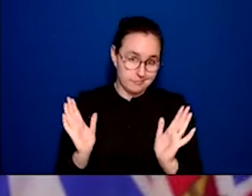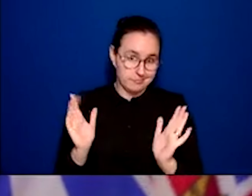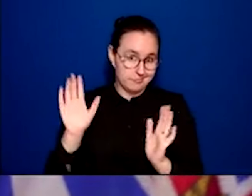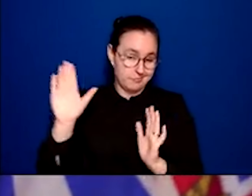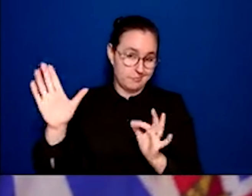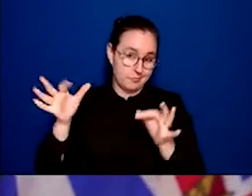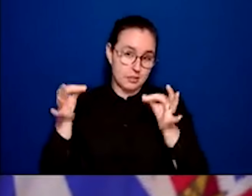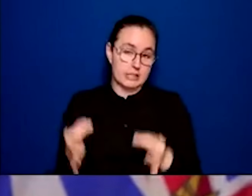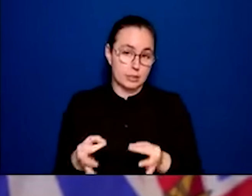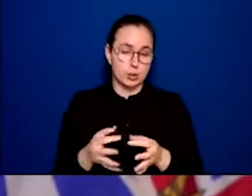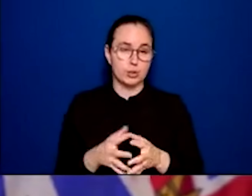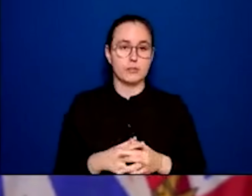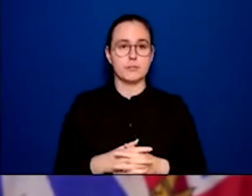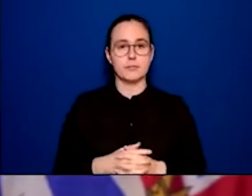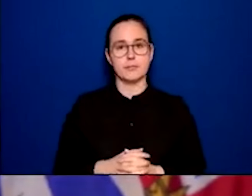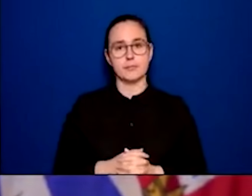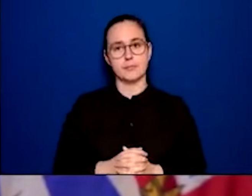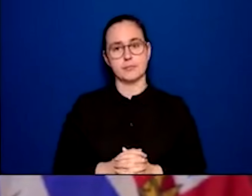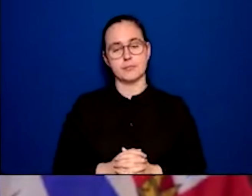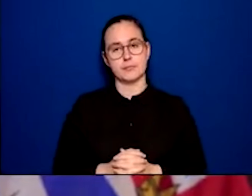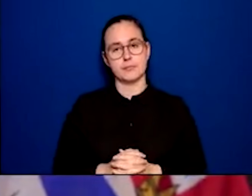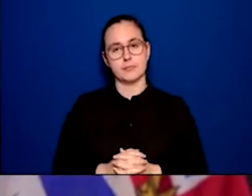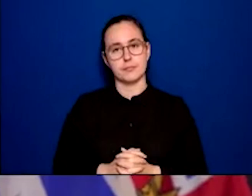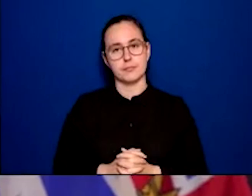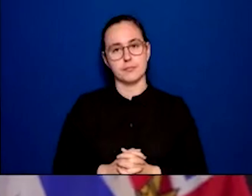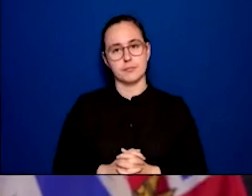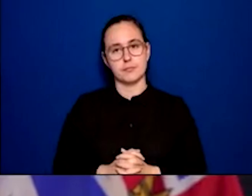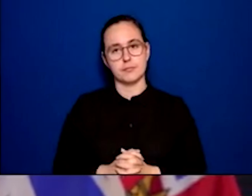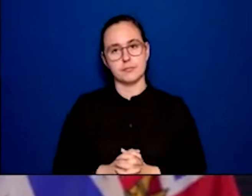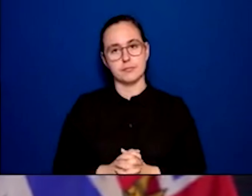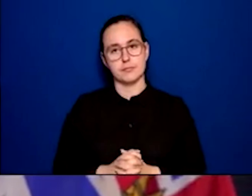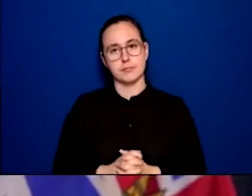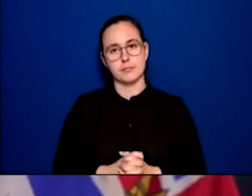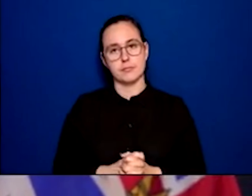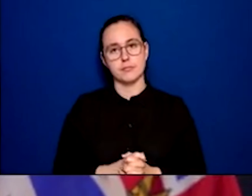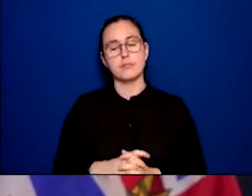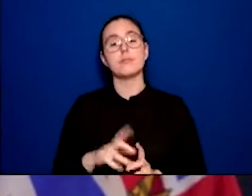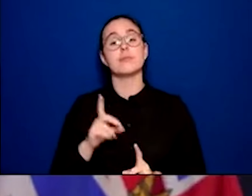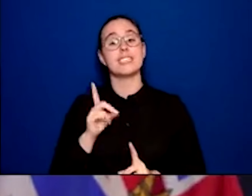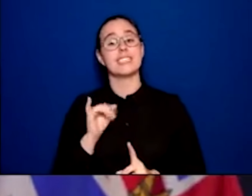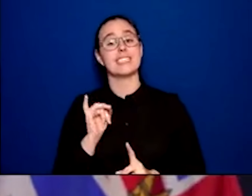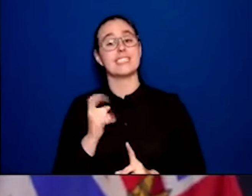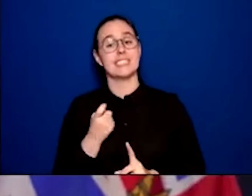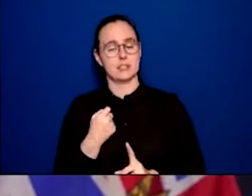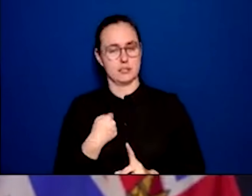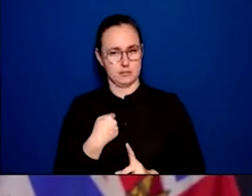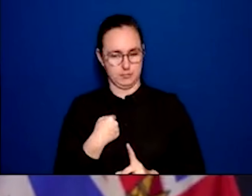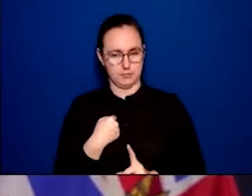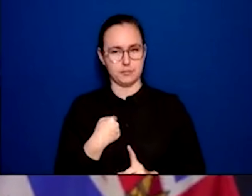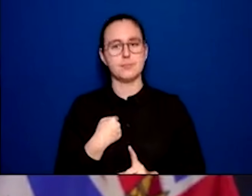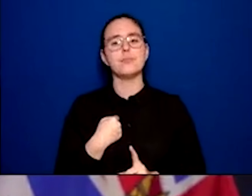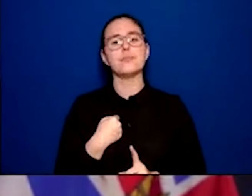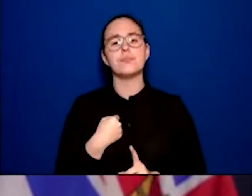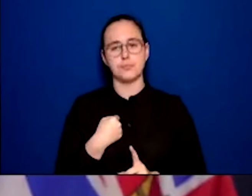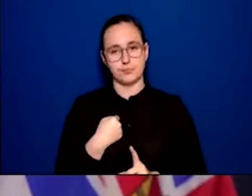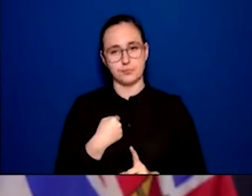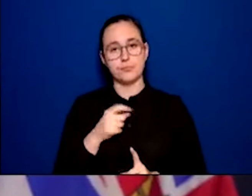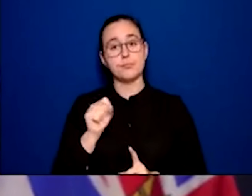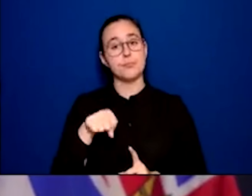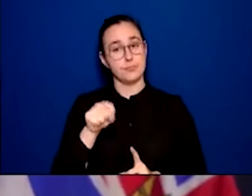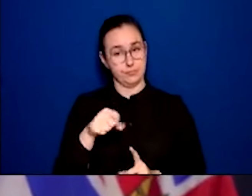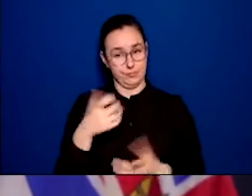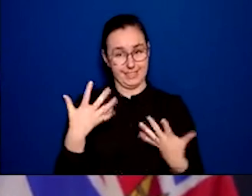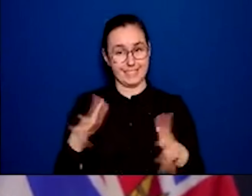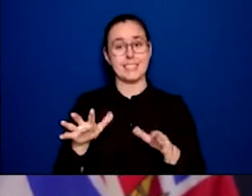Yeah, just to add on, because the detailed information gives a sense of that, there was an outbreak declared on August 18,